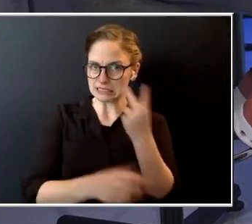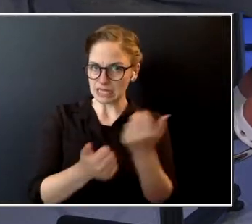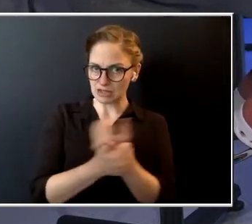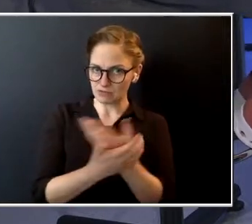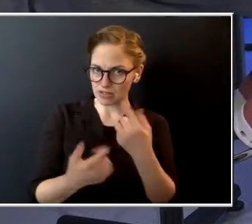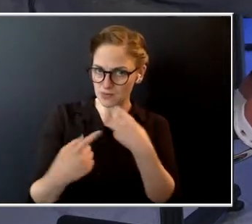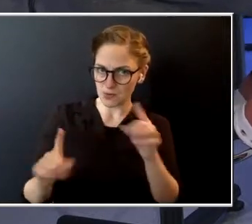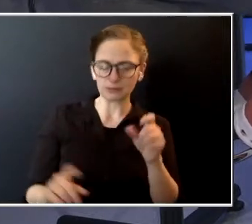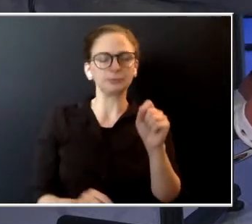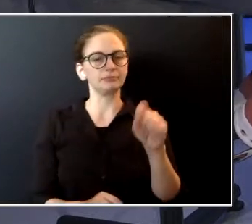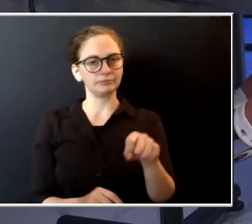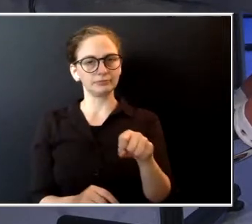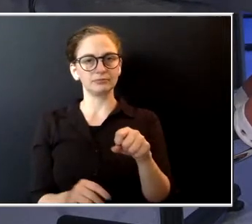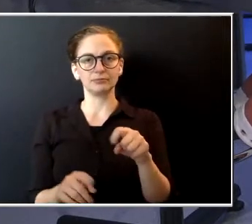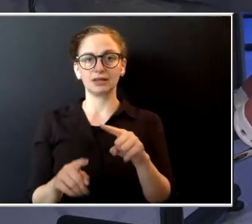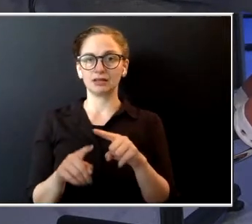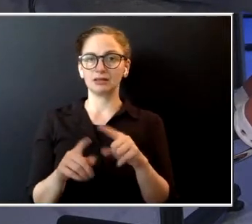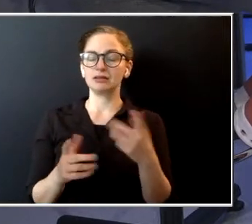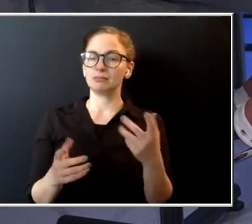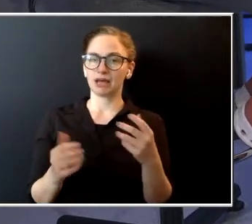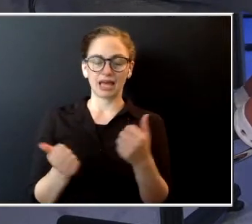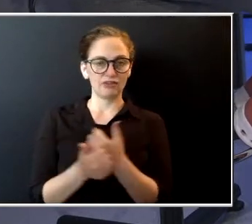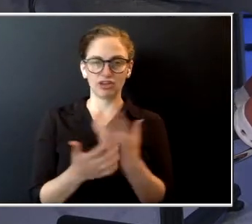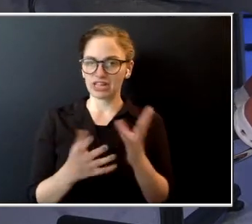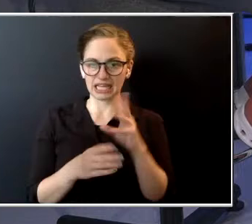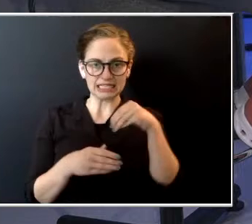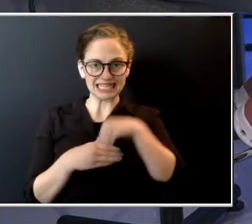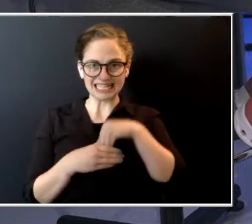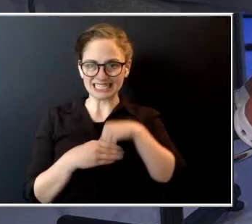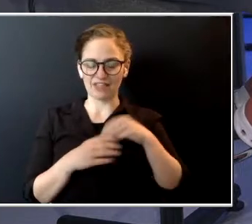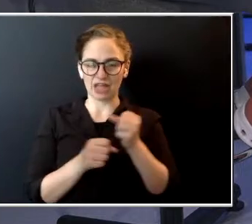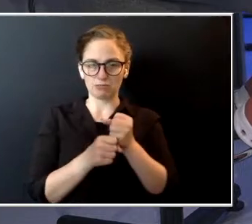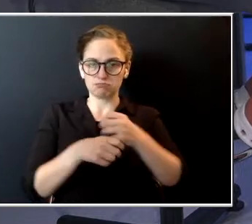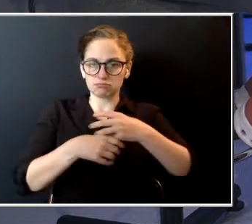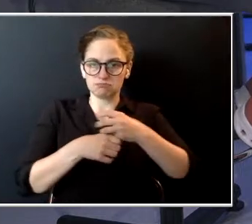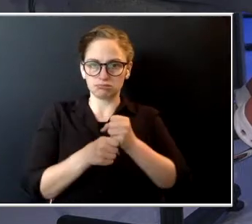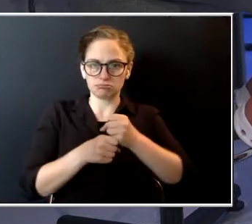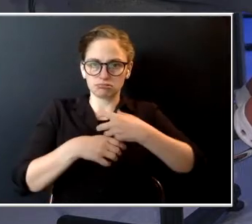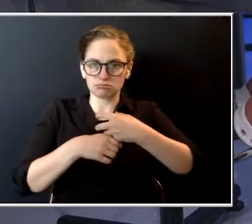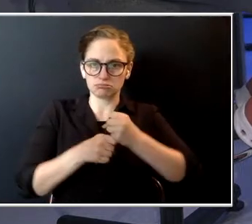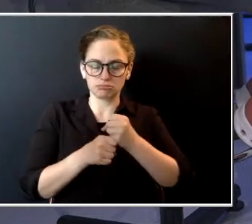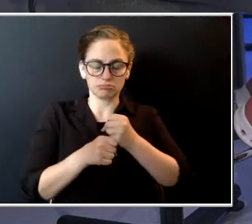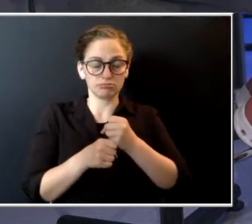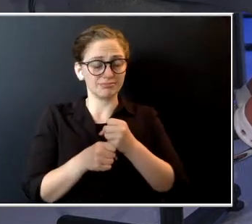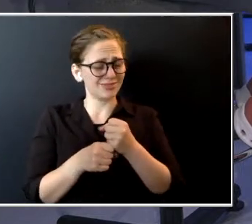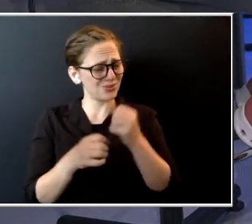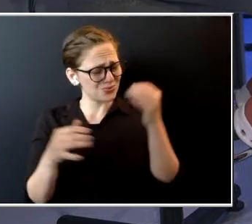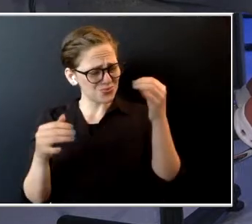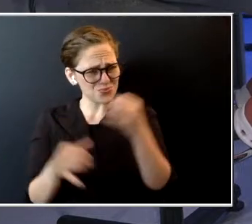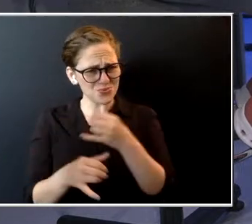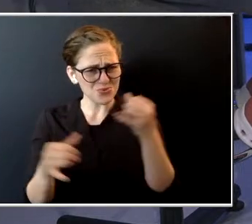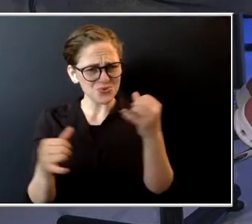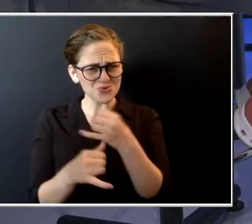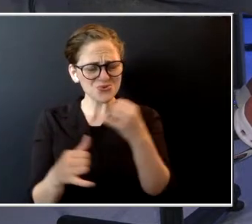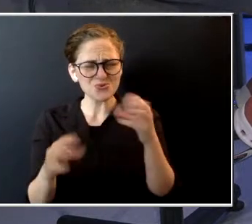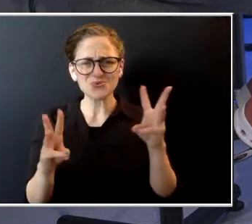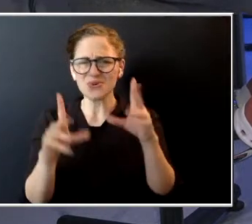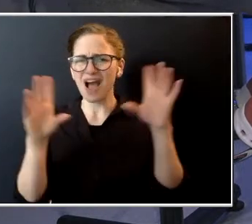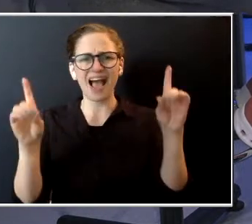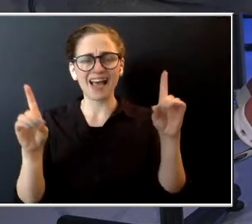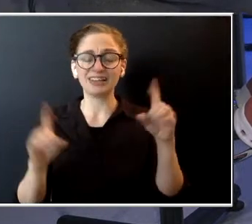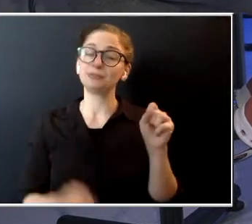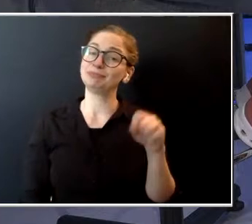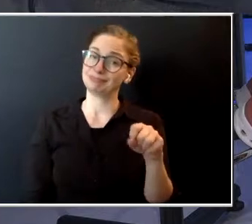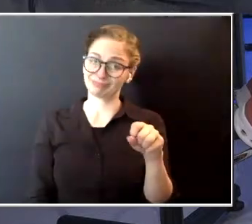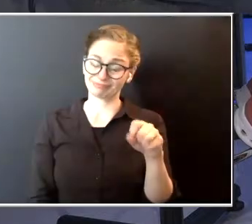inside of that opens and closes. Correct. That's crazy. Yeah, it's pretty amazing. It's this was not thought